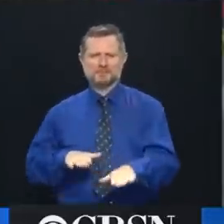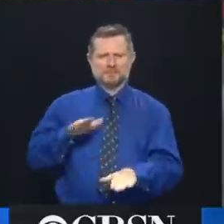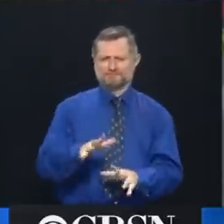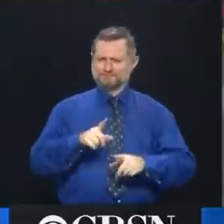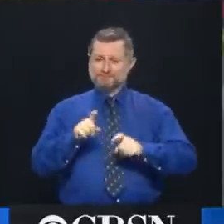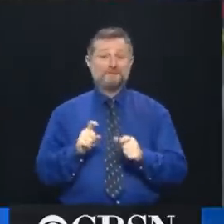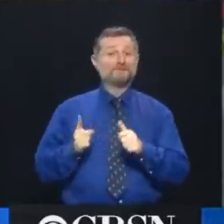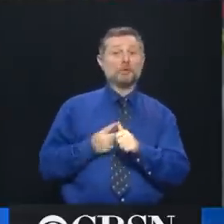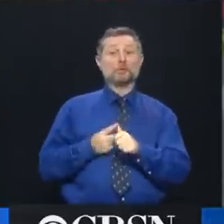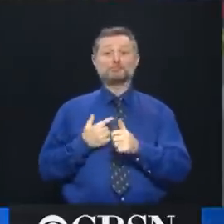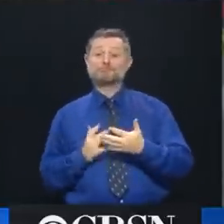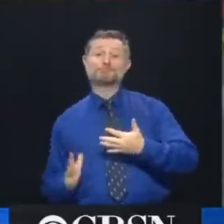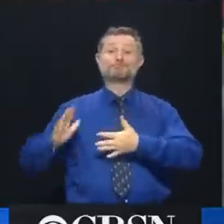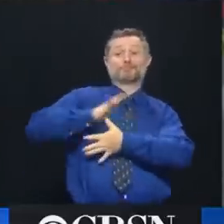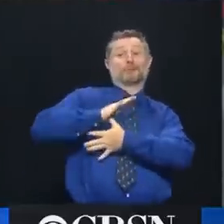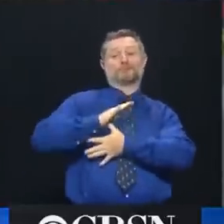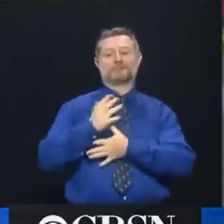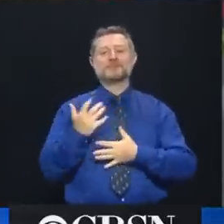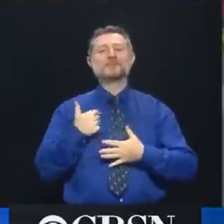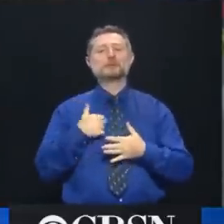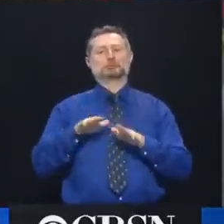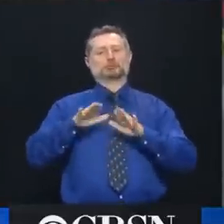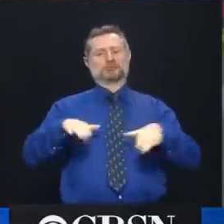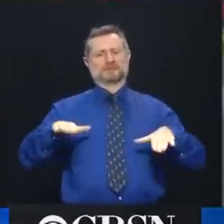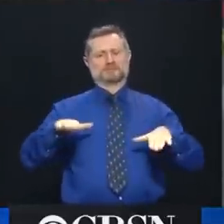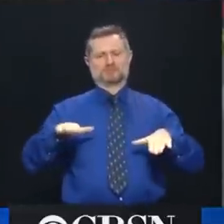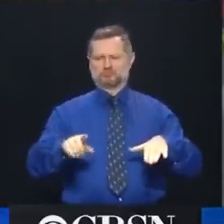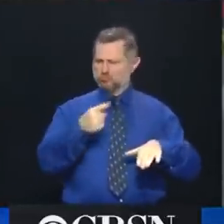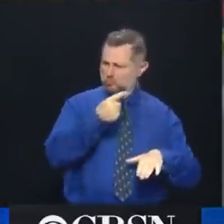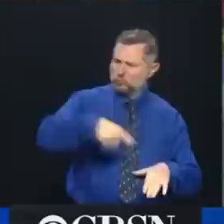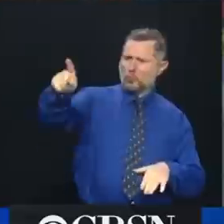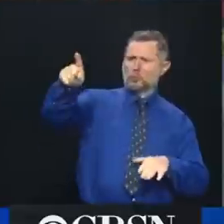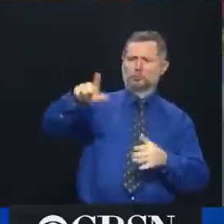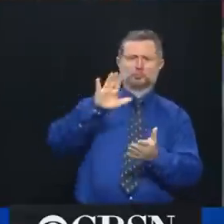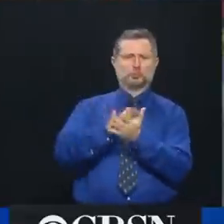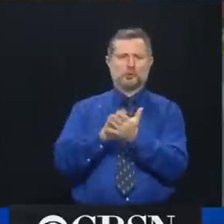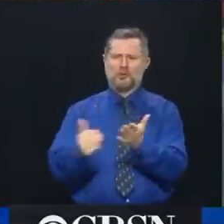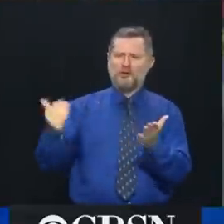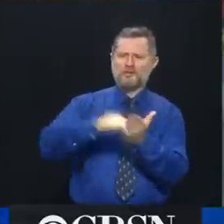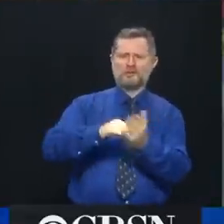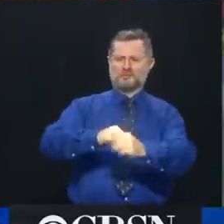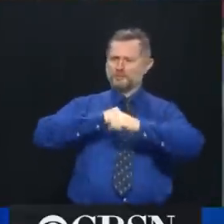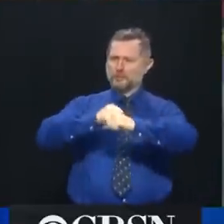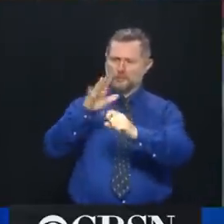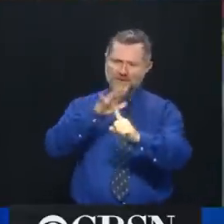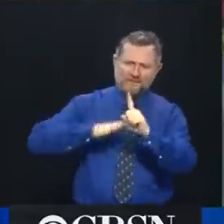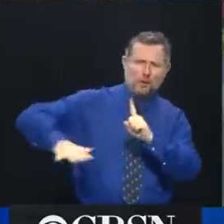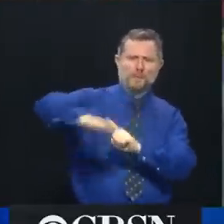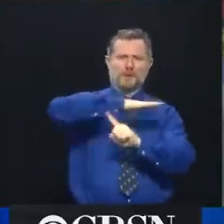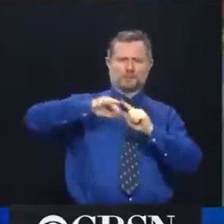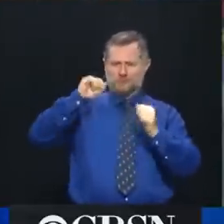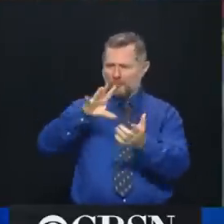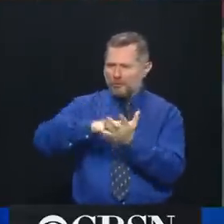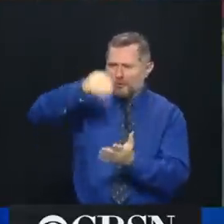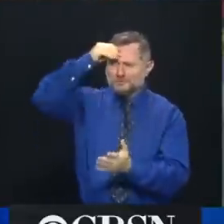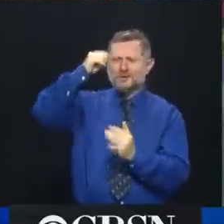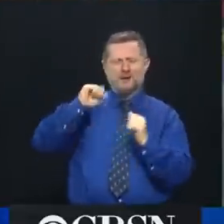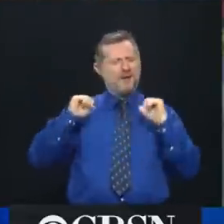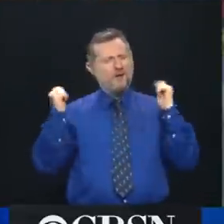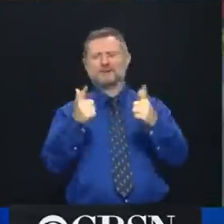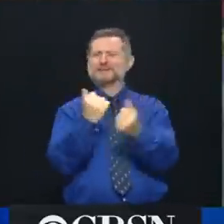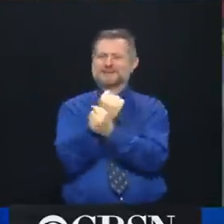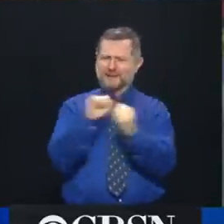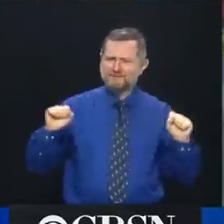one we get children back to school and protect the environment so they can learn and everyone is safe